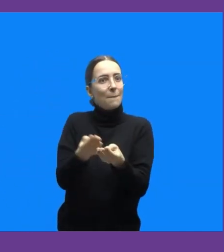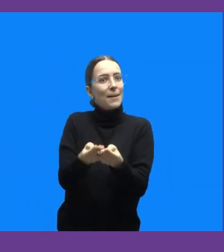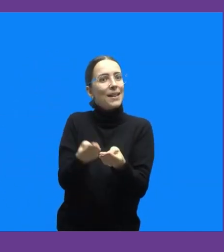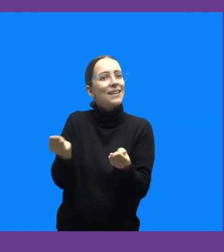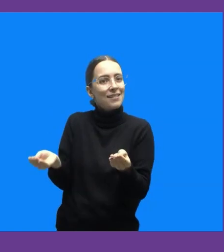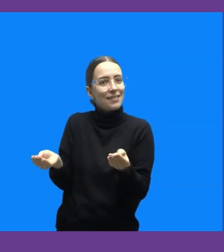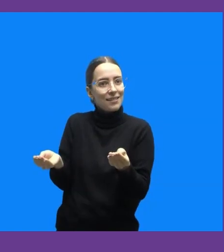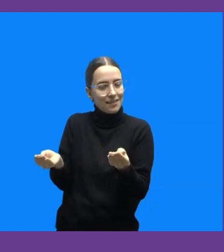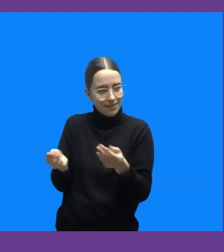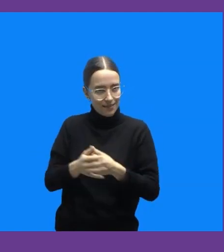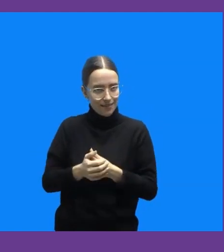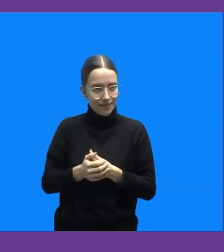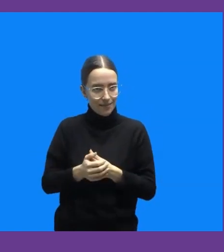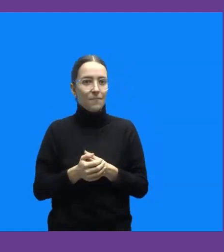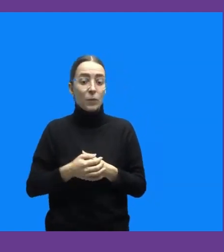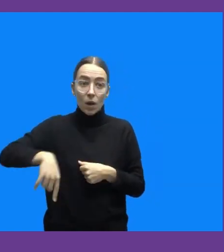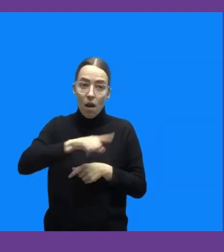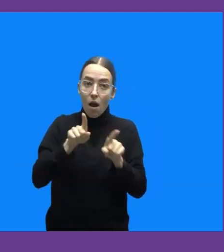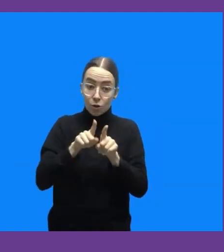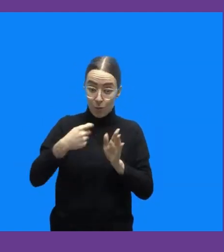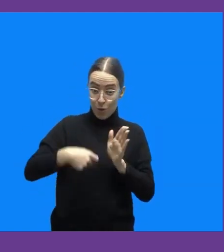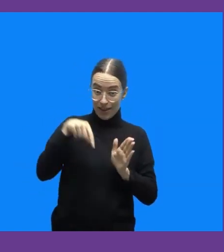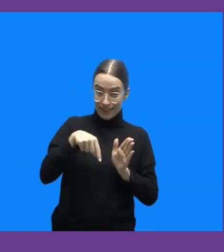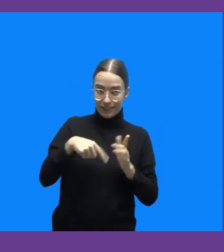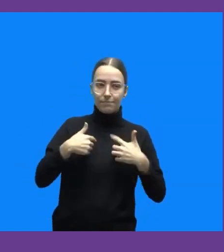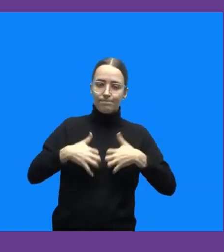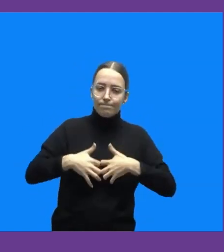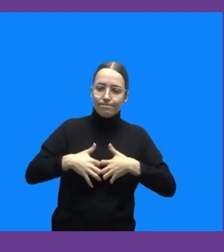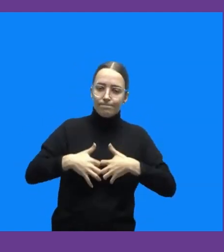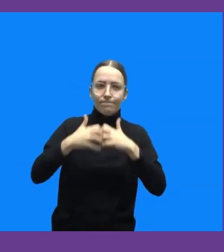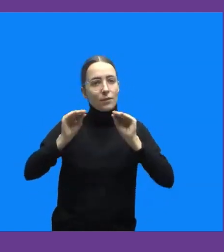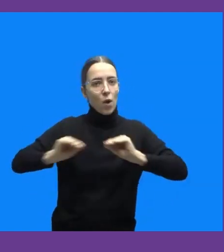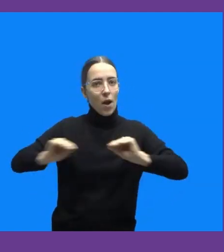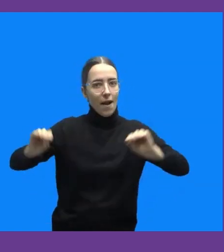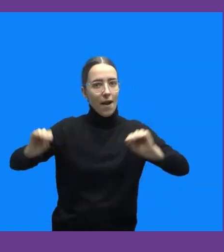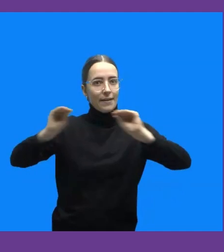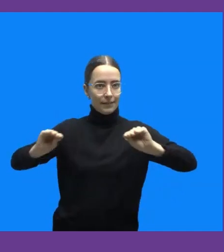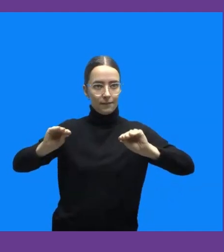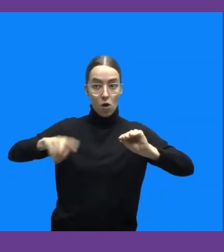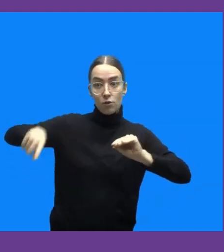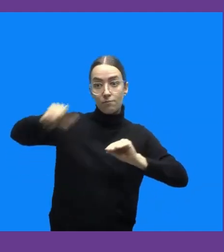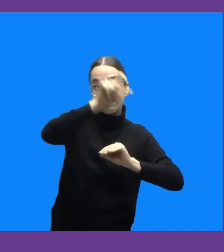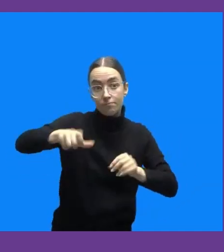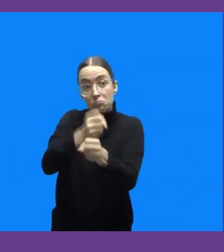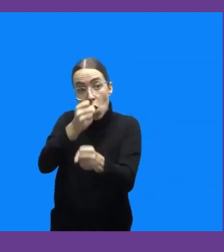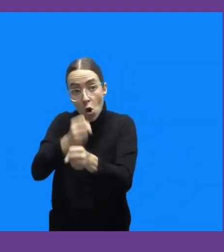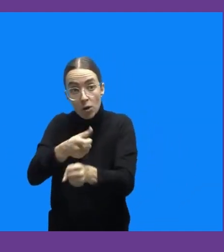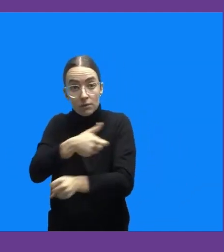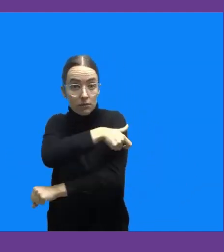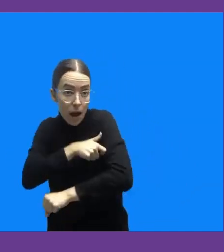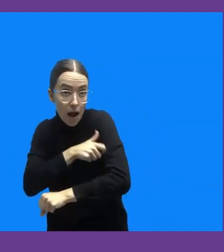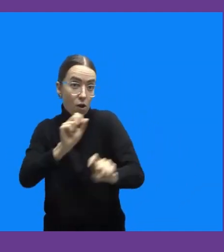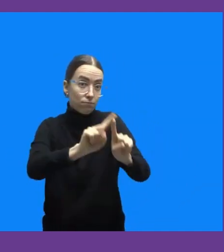allowed the students to be interactive. It has a lot of filters. You can filter by country, for example, and see what universities are good